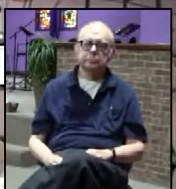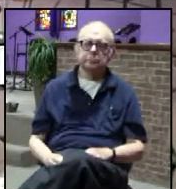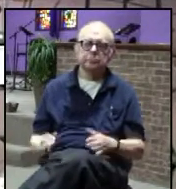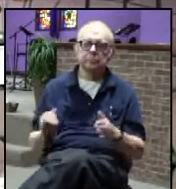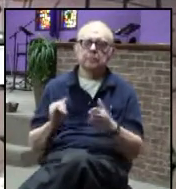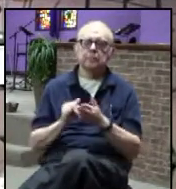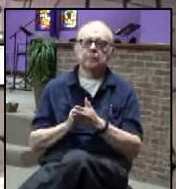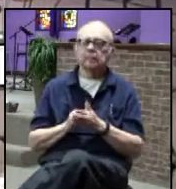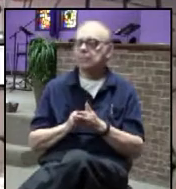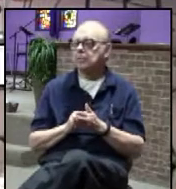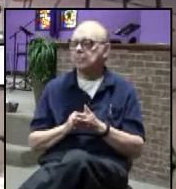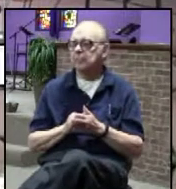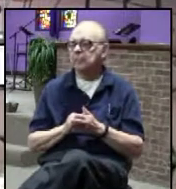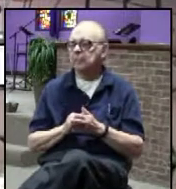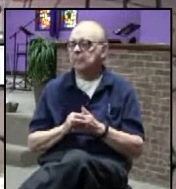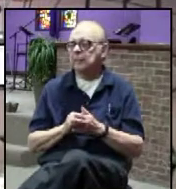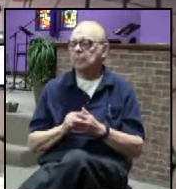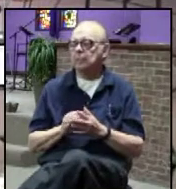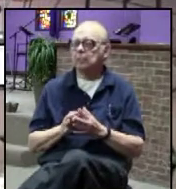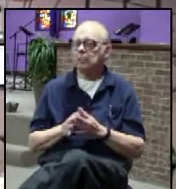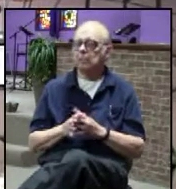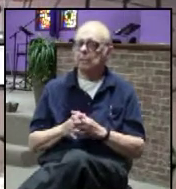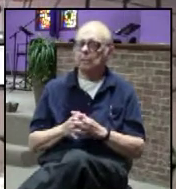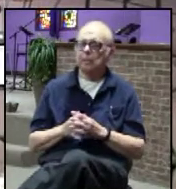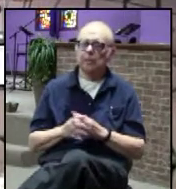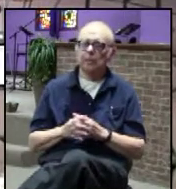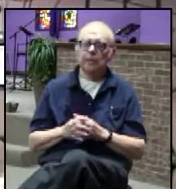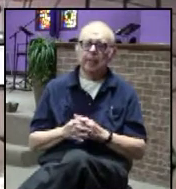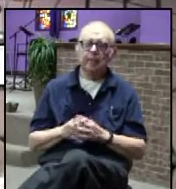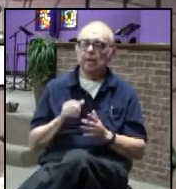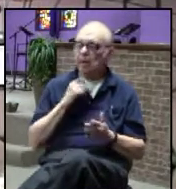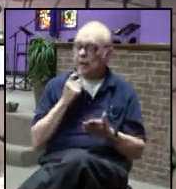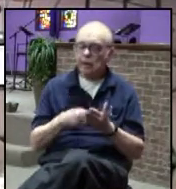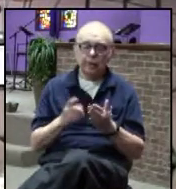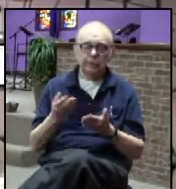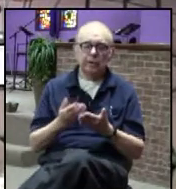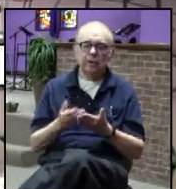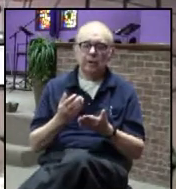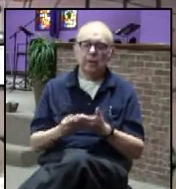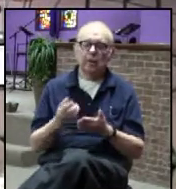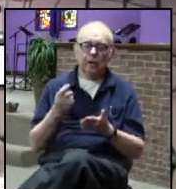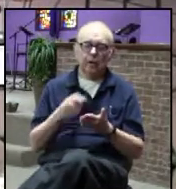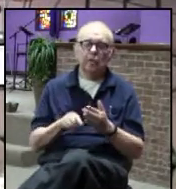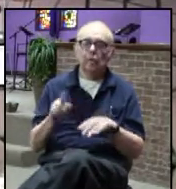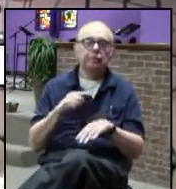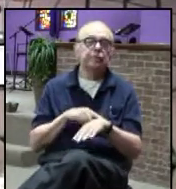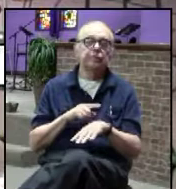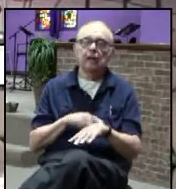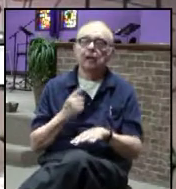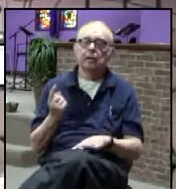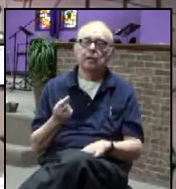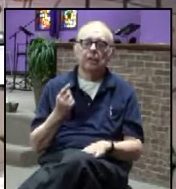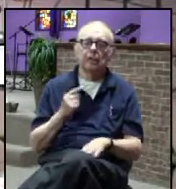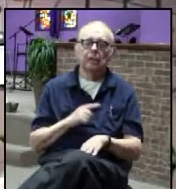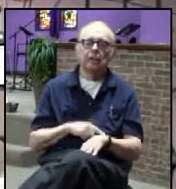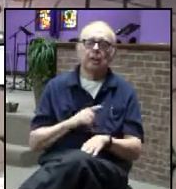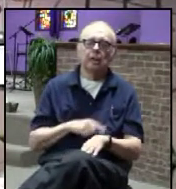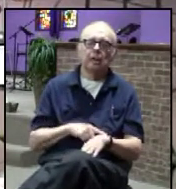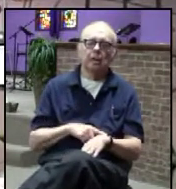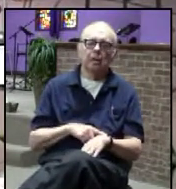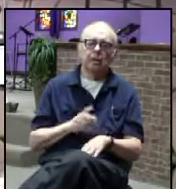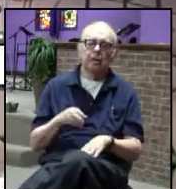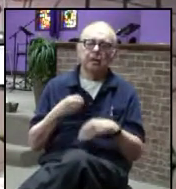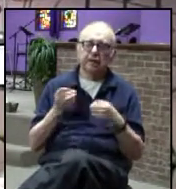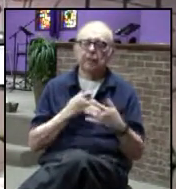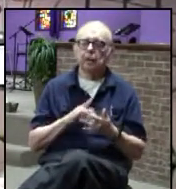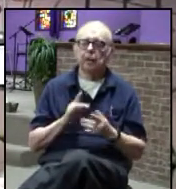That is part of giving. It's not costing you money. It's just costing you time. Time to pour into the heart of a